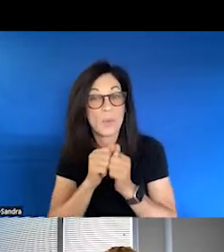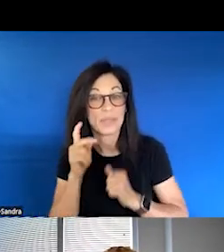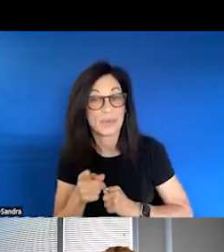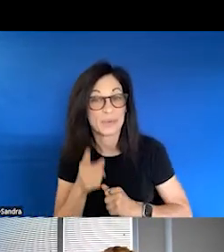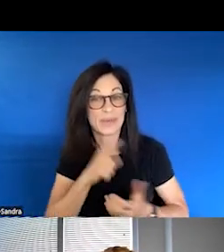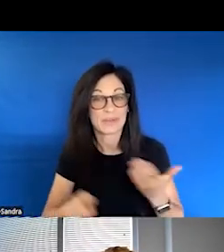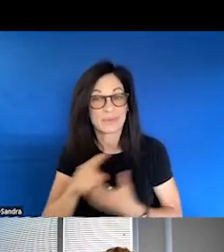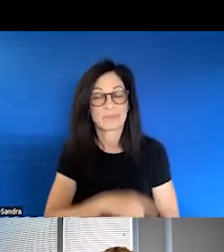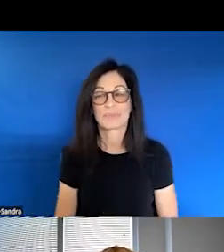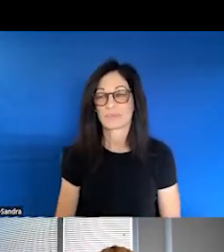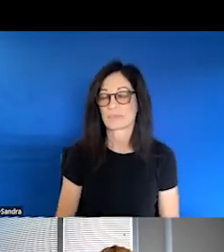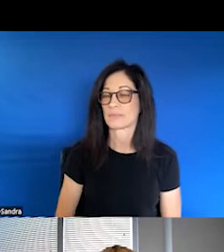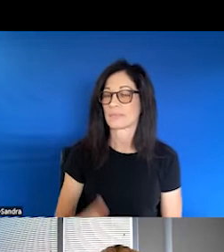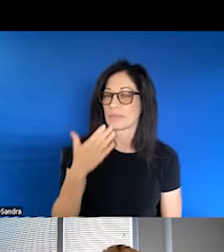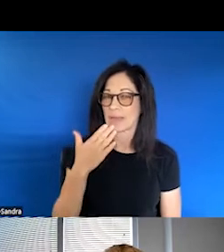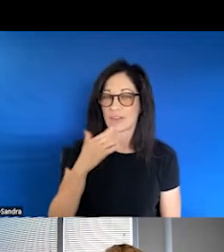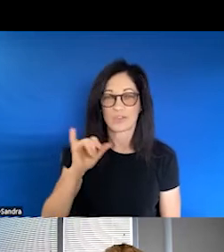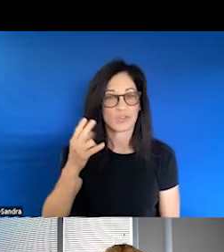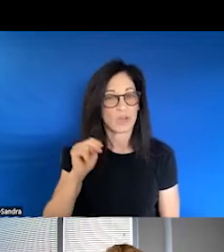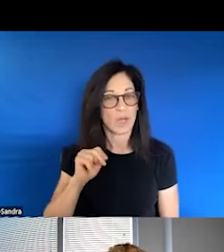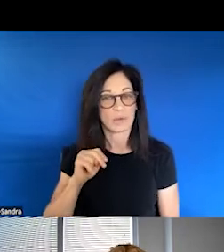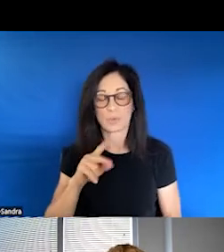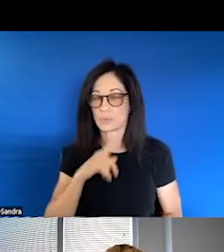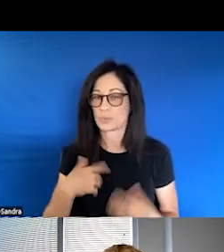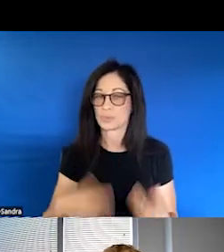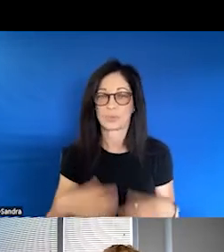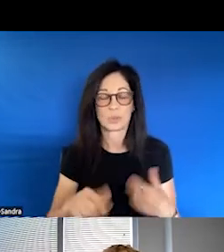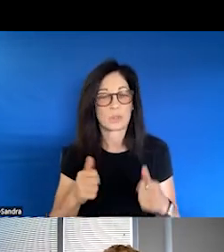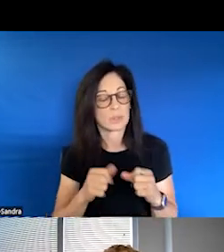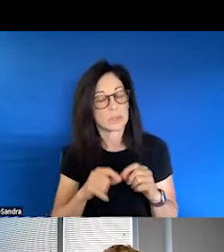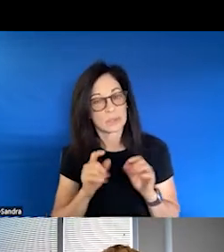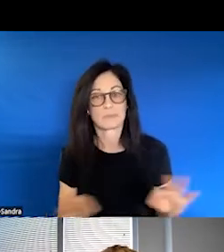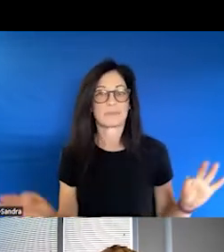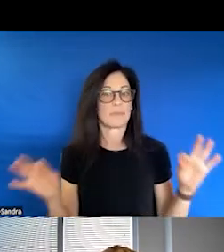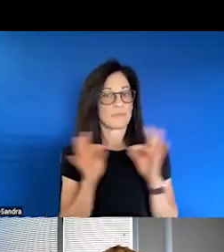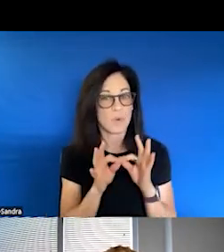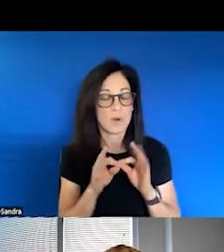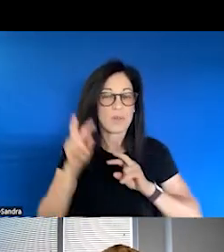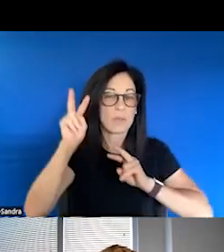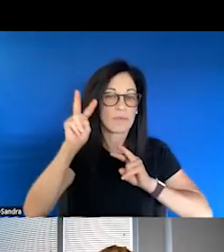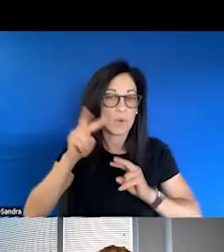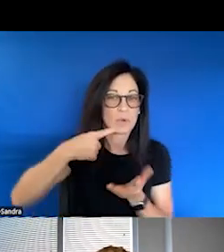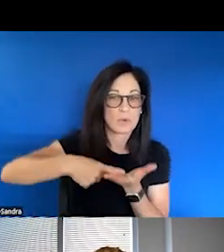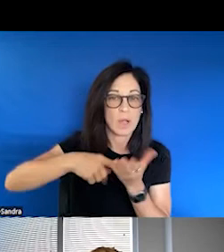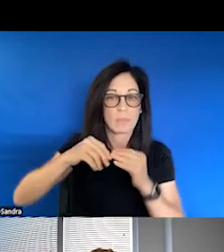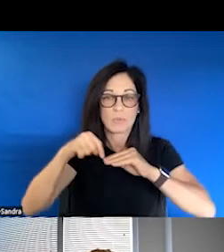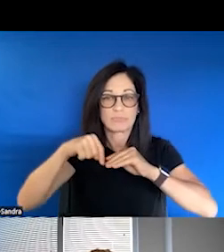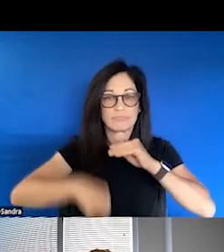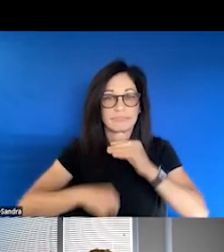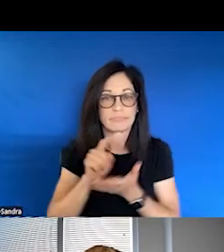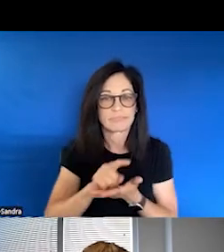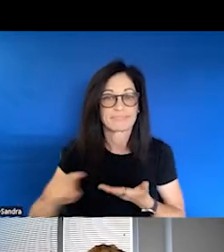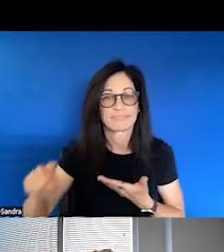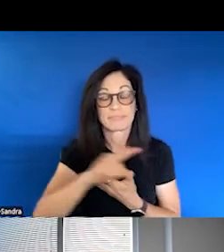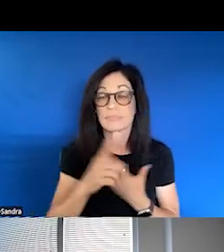thing to contemplate or to unpack in our conversation. So looking forward to digging deeper next week.